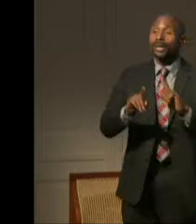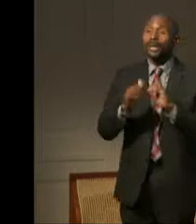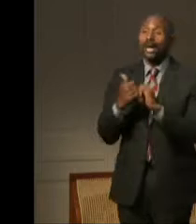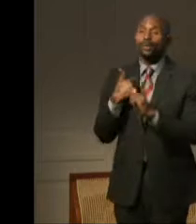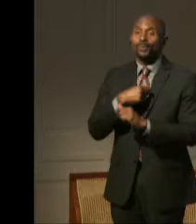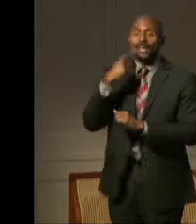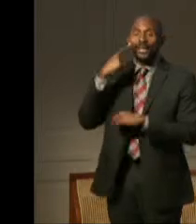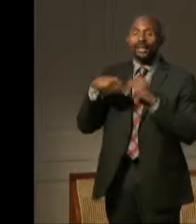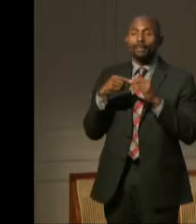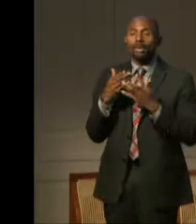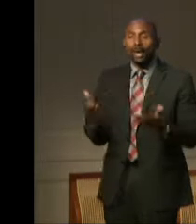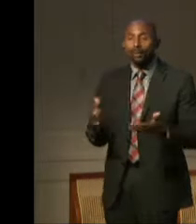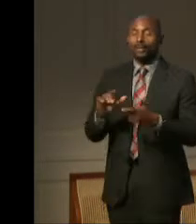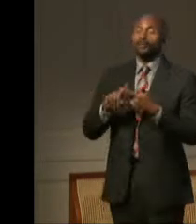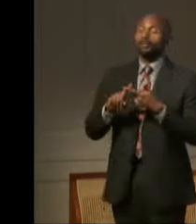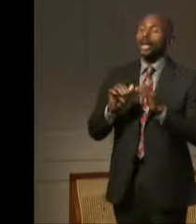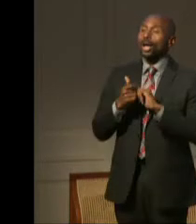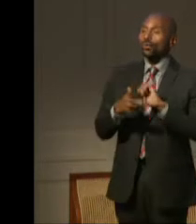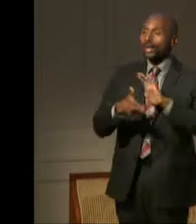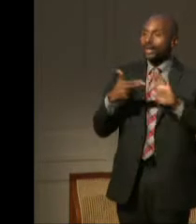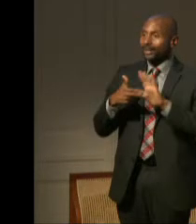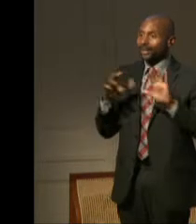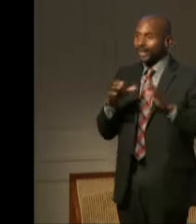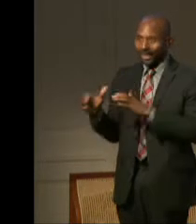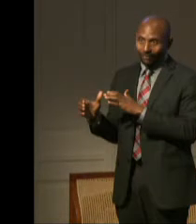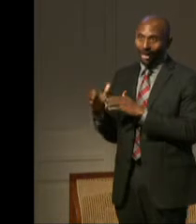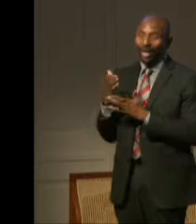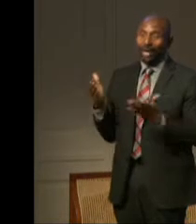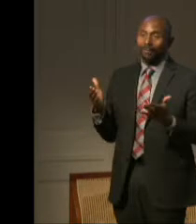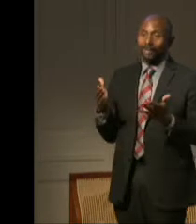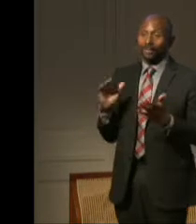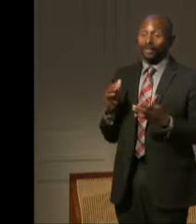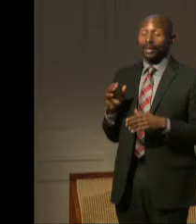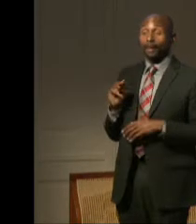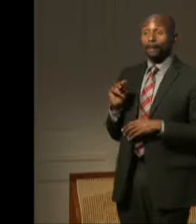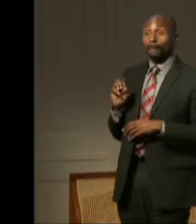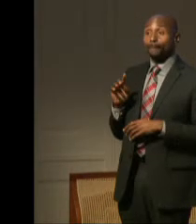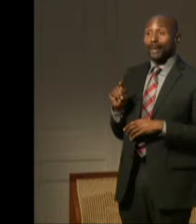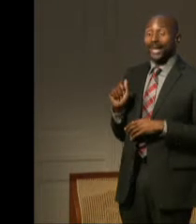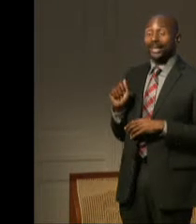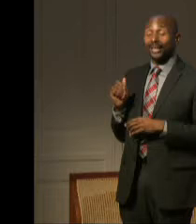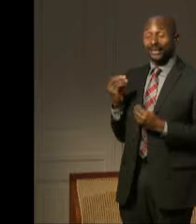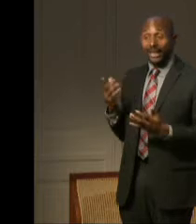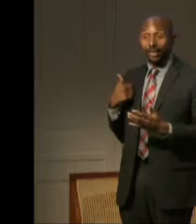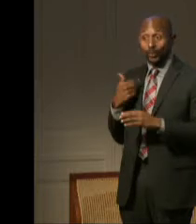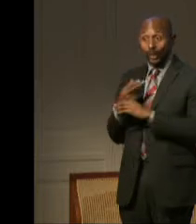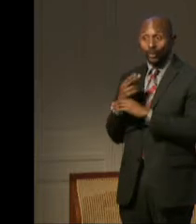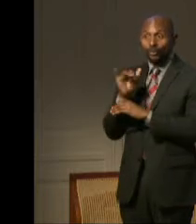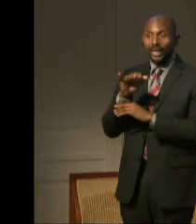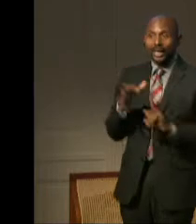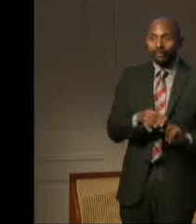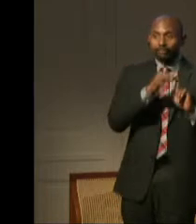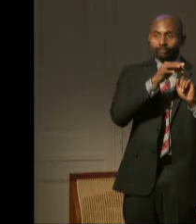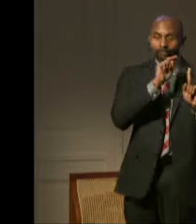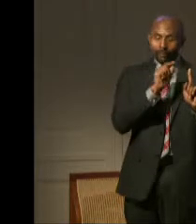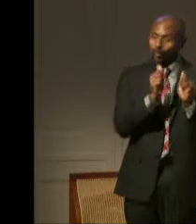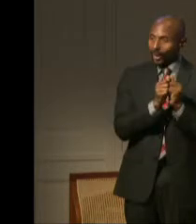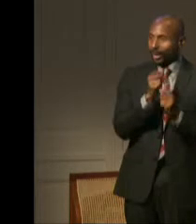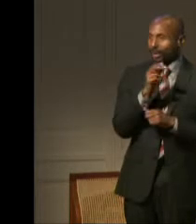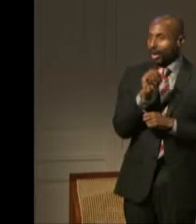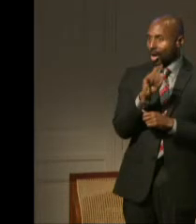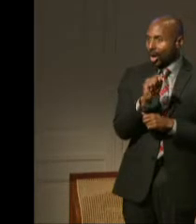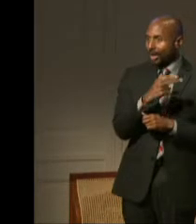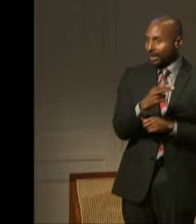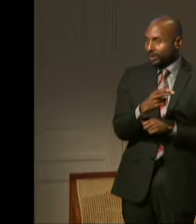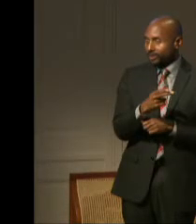we classify objects, the metadata we use is particular to art history. And so